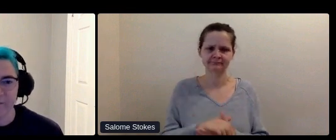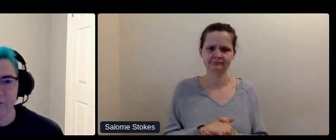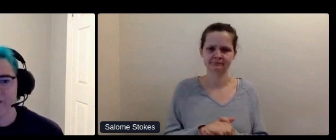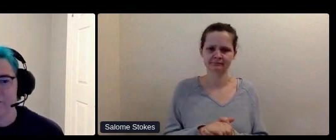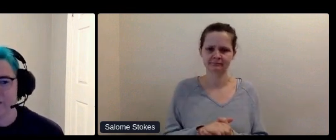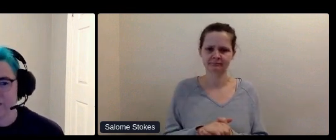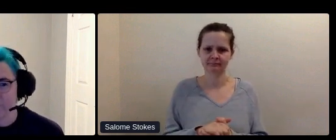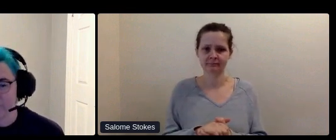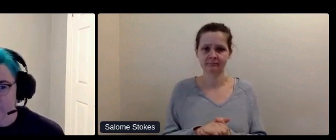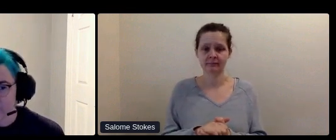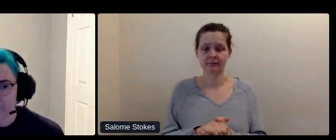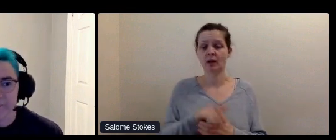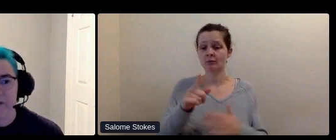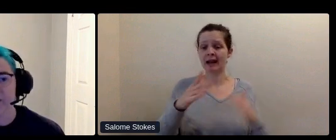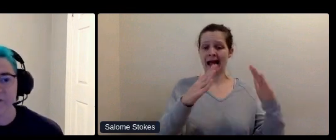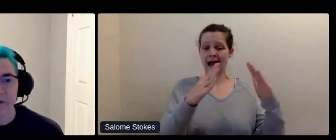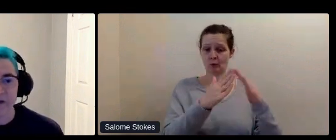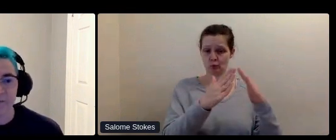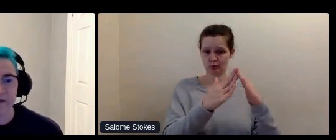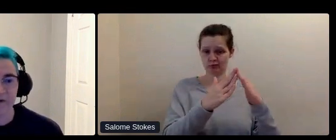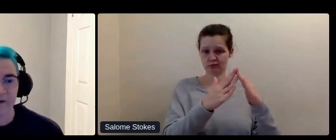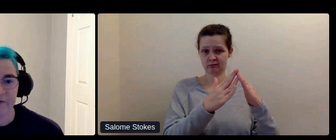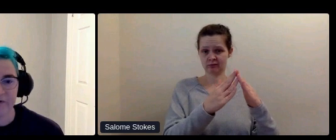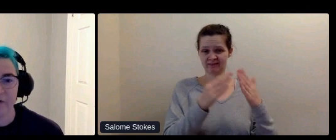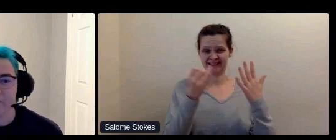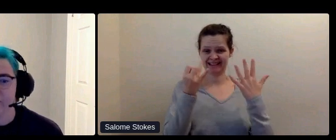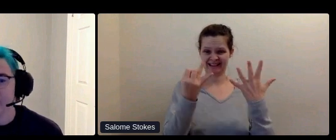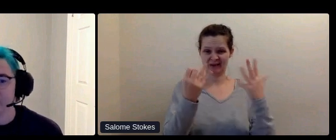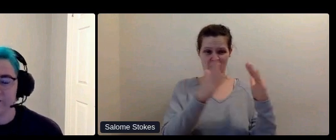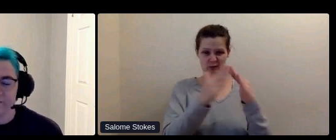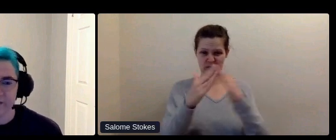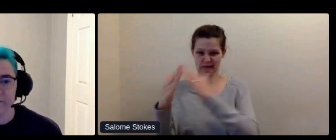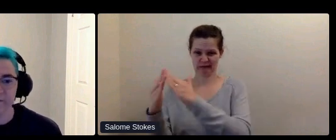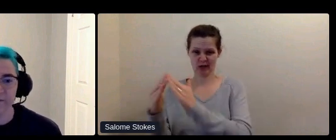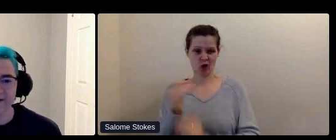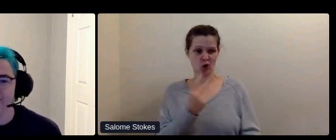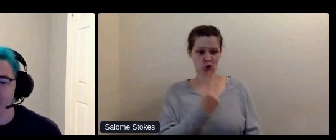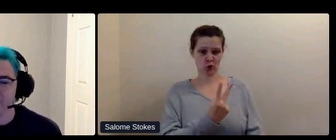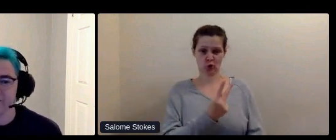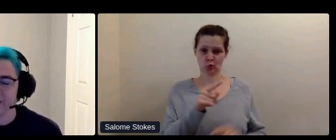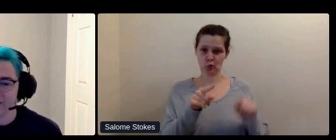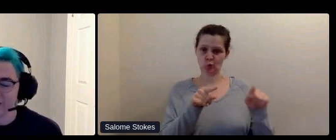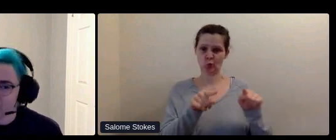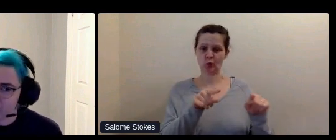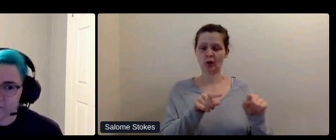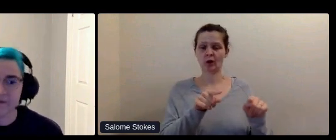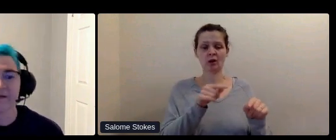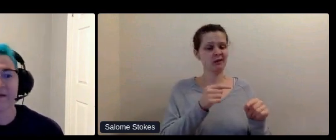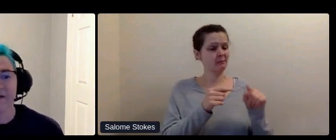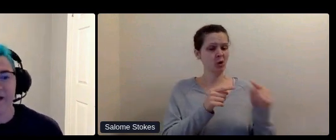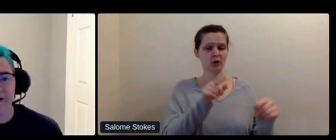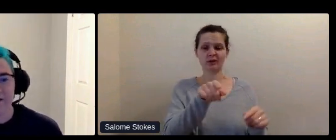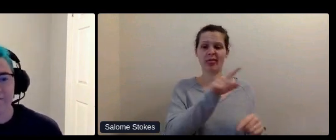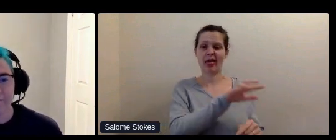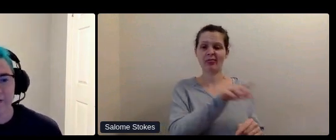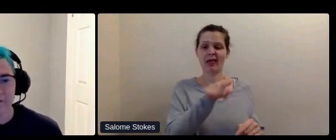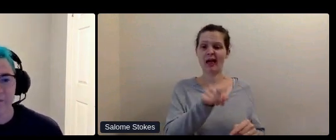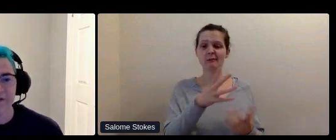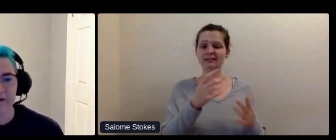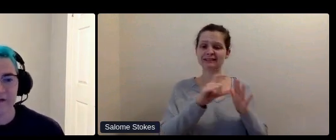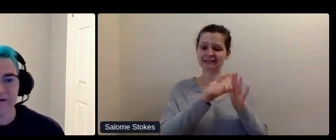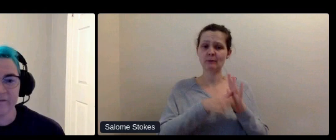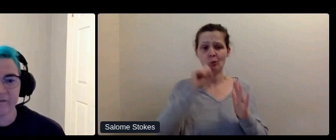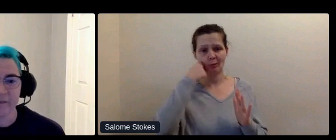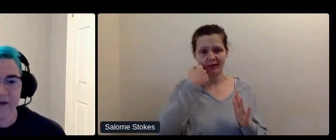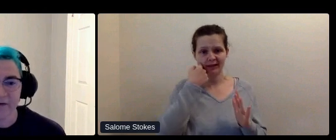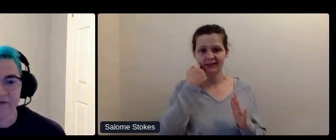family member with a disability. 29% of gamers are over the age of 50. None of us are getting any younger. And